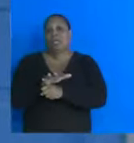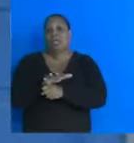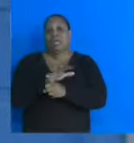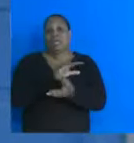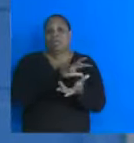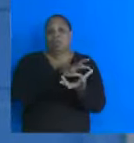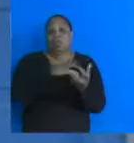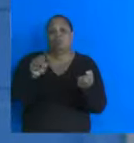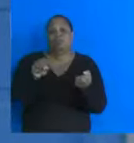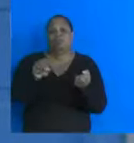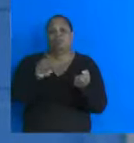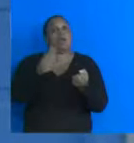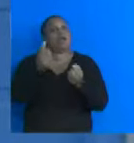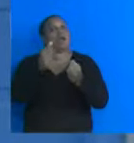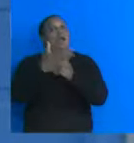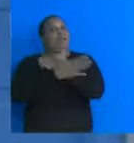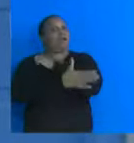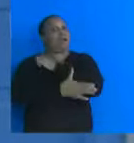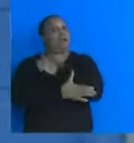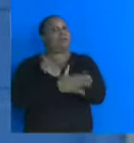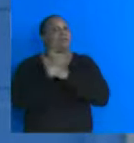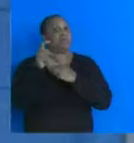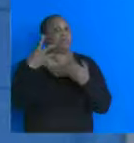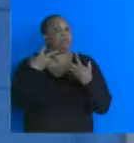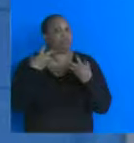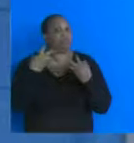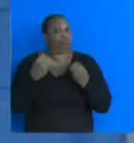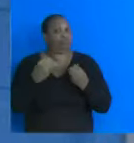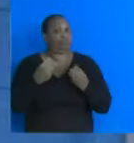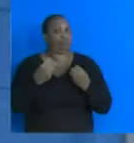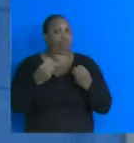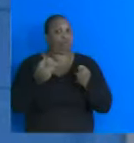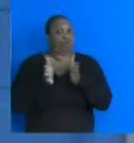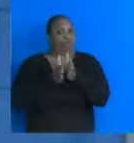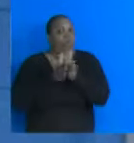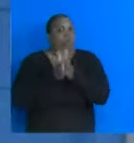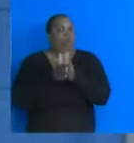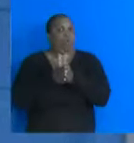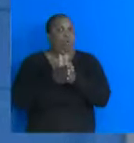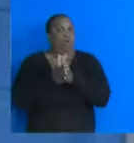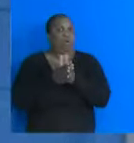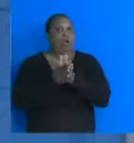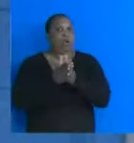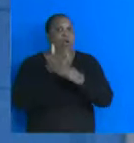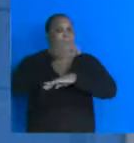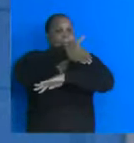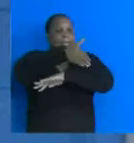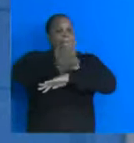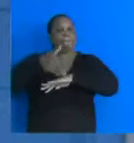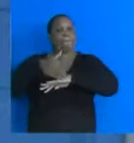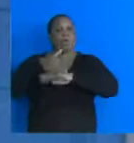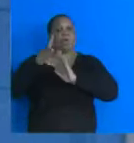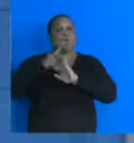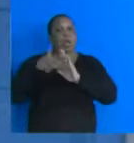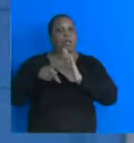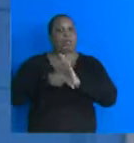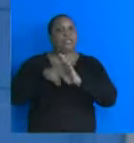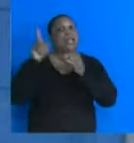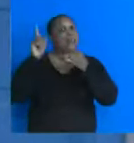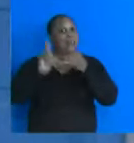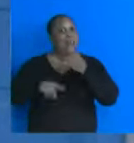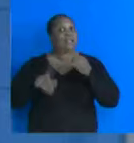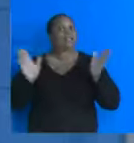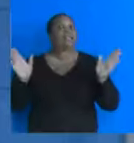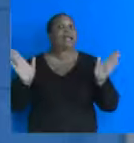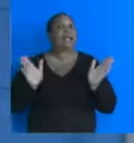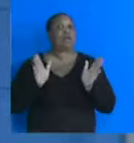other countries. We must have a strong and robust and effective border policy. Lastly, I encourage